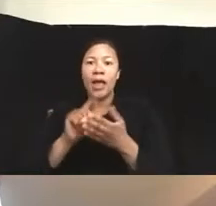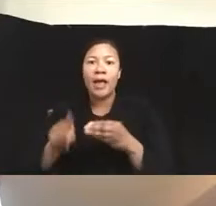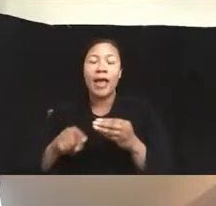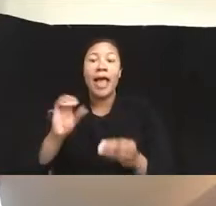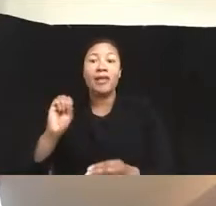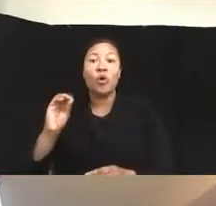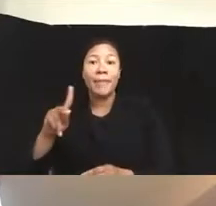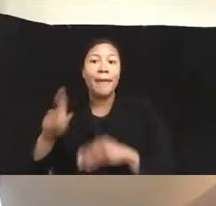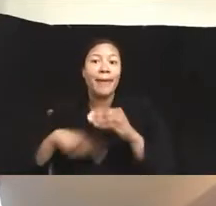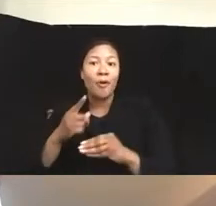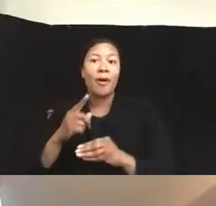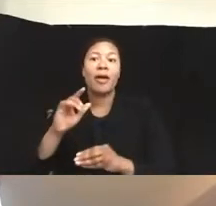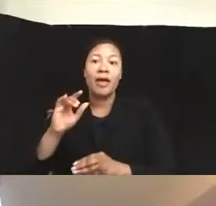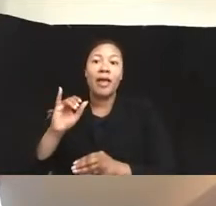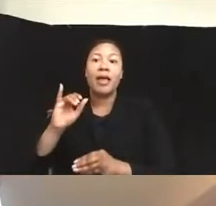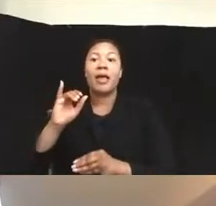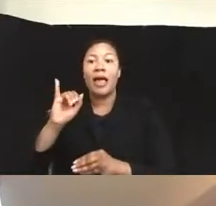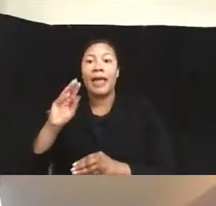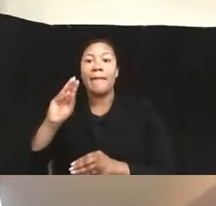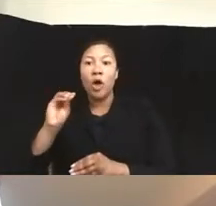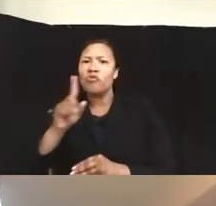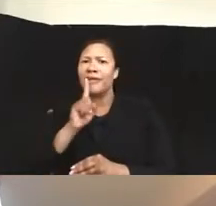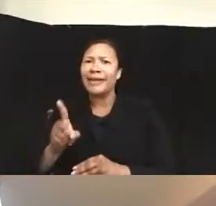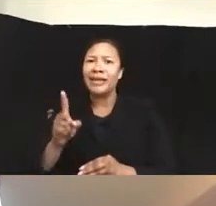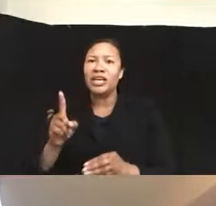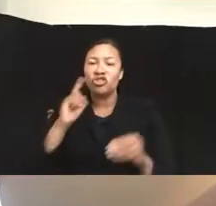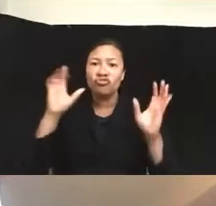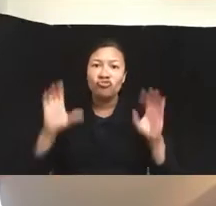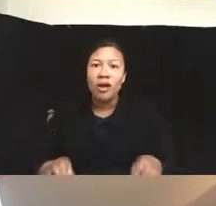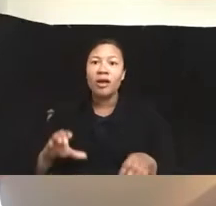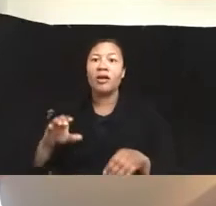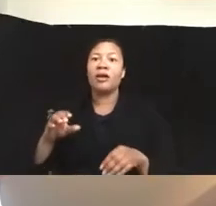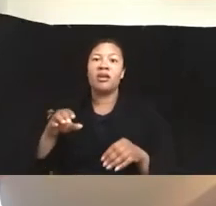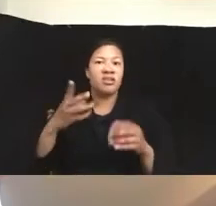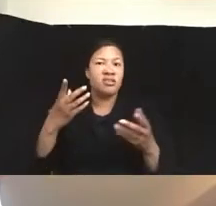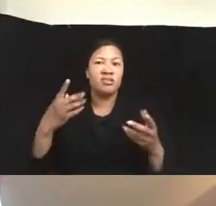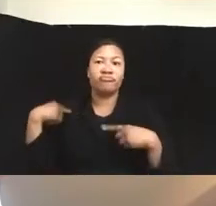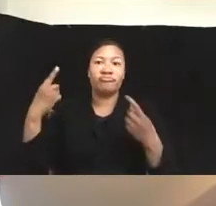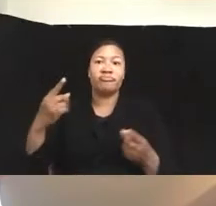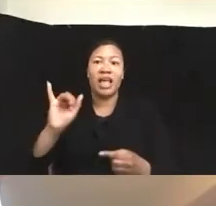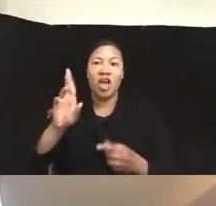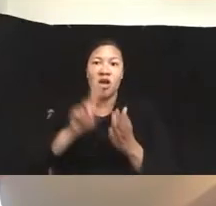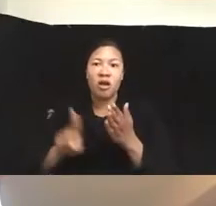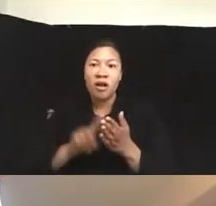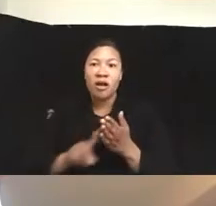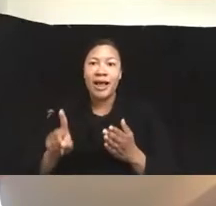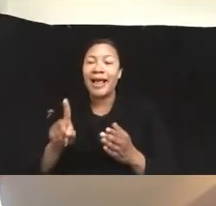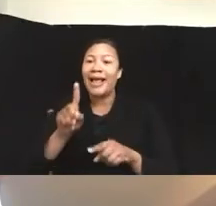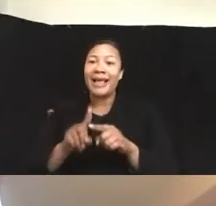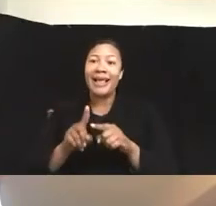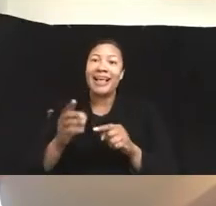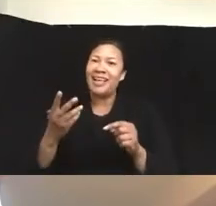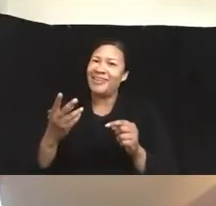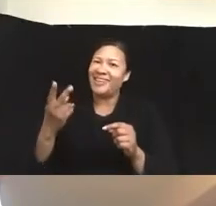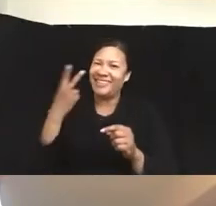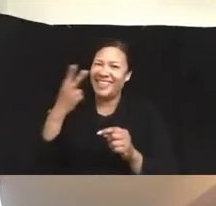Organizations, IMF, and Latin America. And he says he's outraged that conventional IR literature can't see beyond the state as the unit of analysis. And so